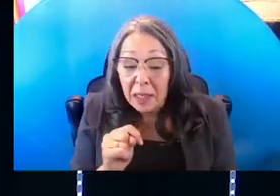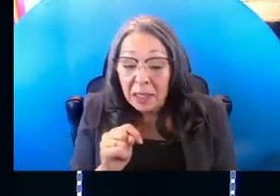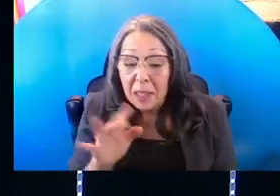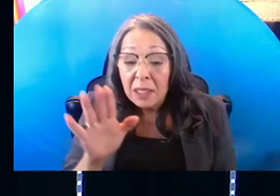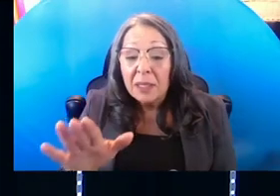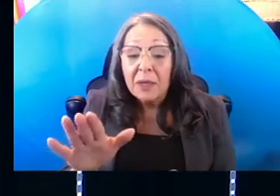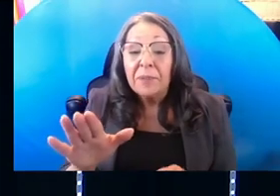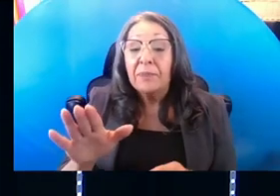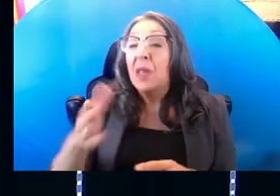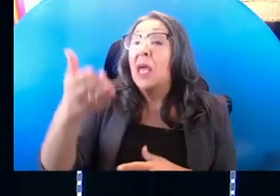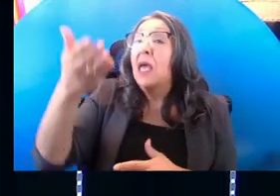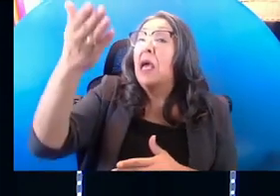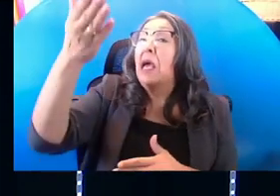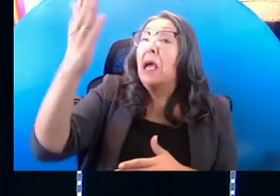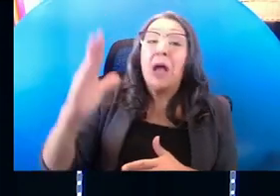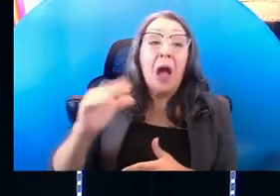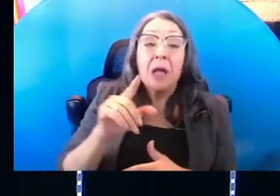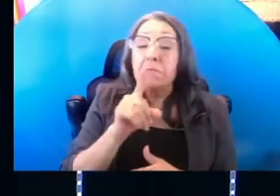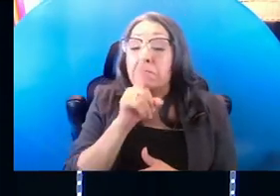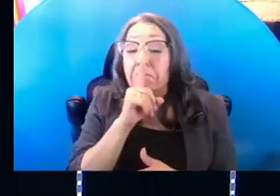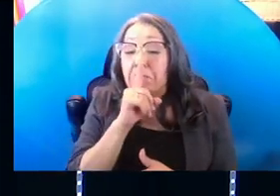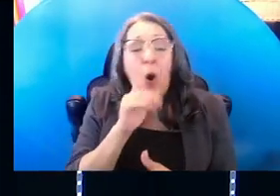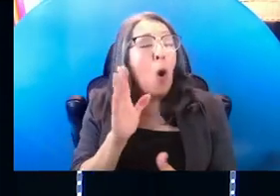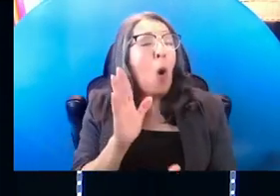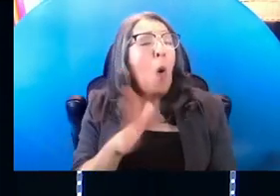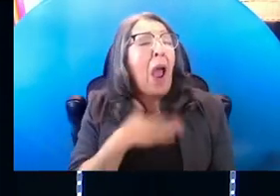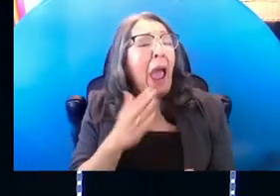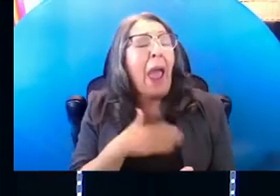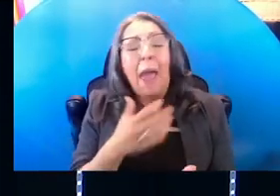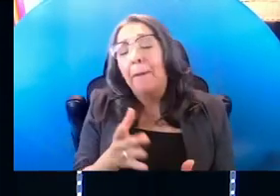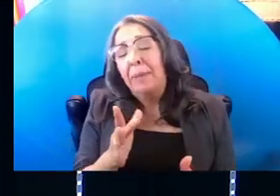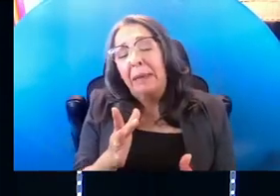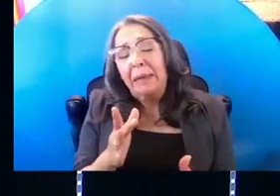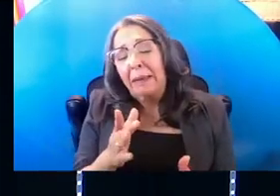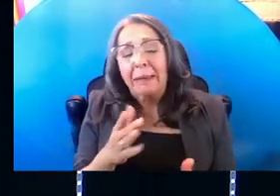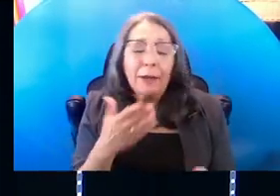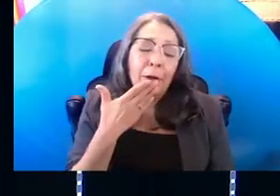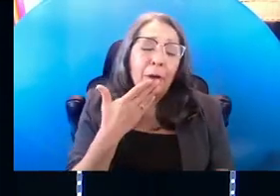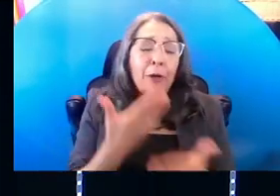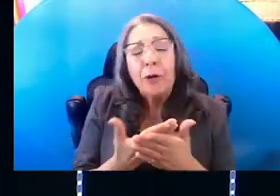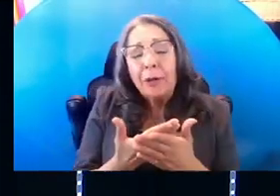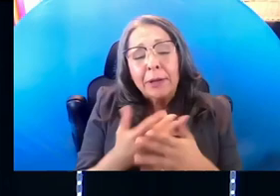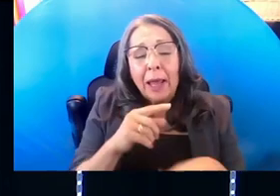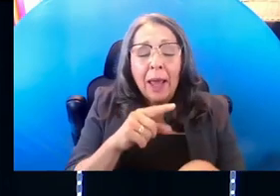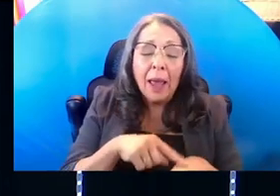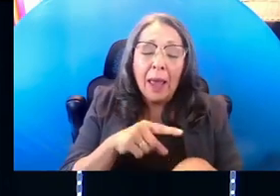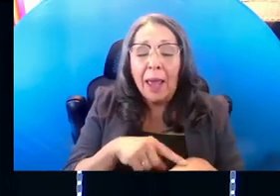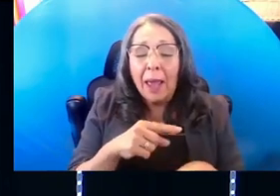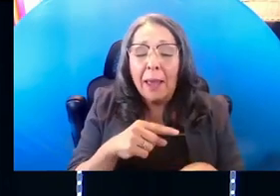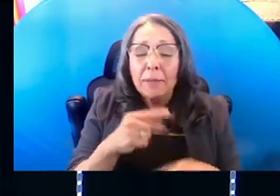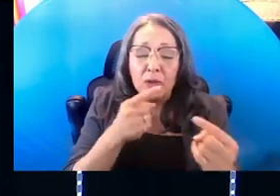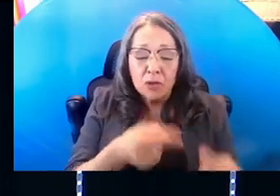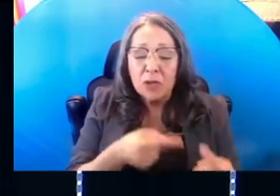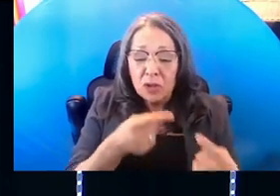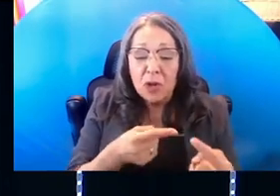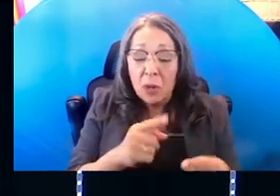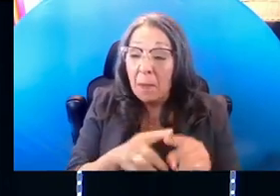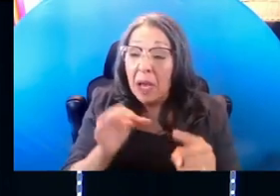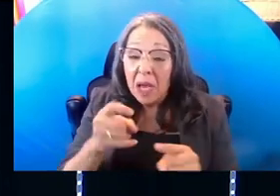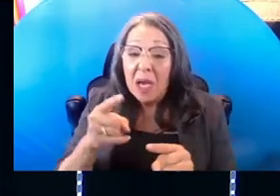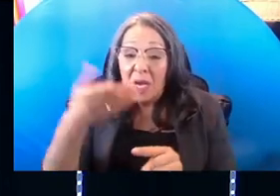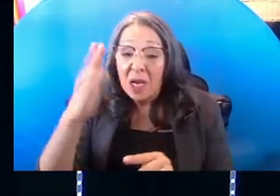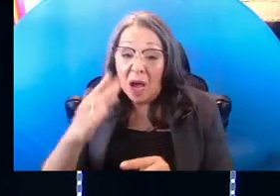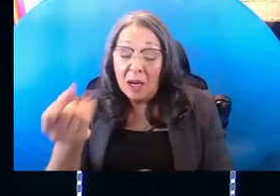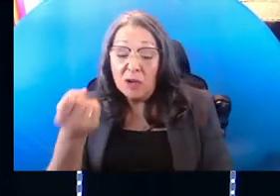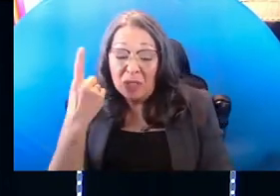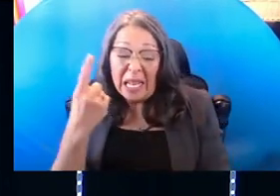all happy-go-lucky and that they're good and that we're just being wimps and we need to get over it. No. God understands those seasons are hard. He knows. He gets